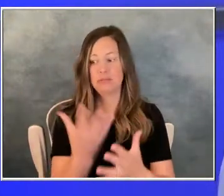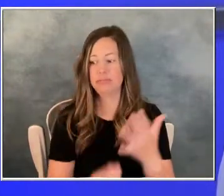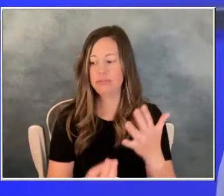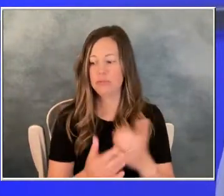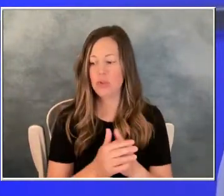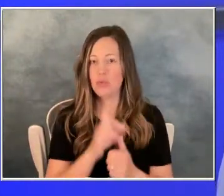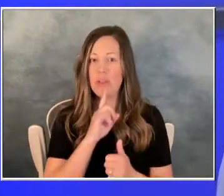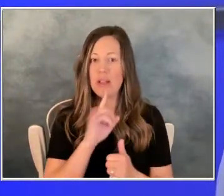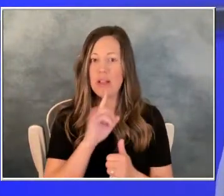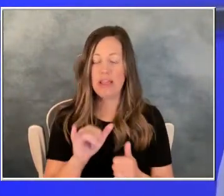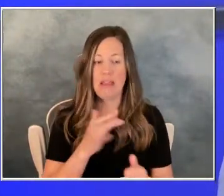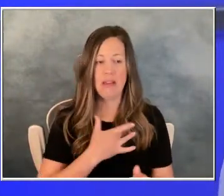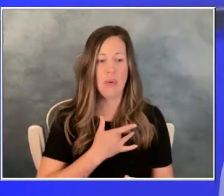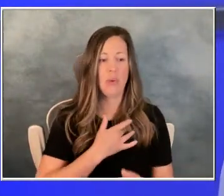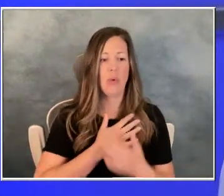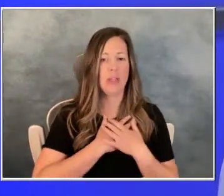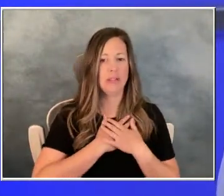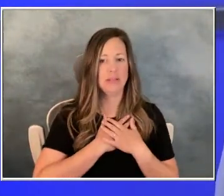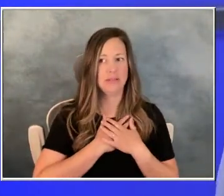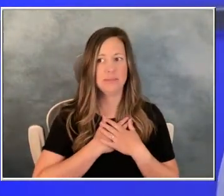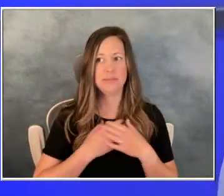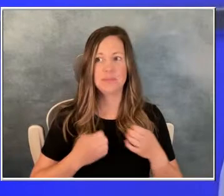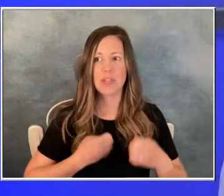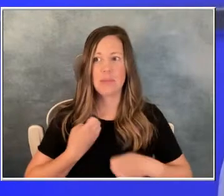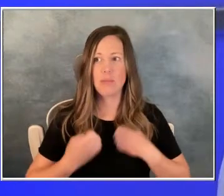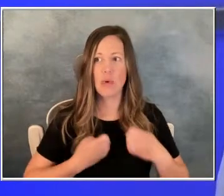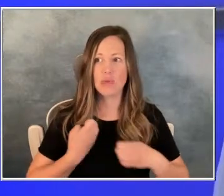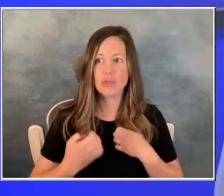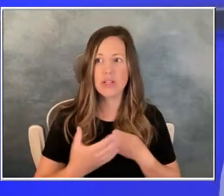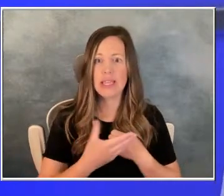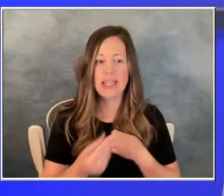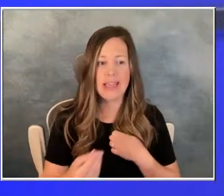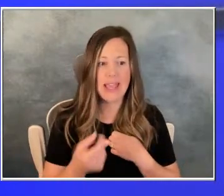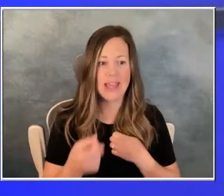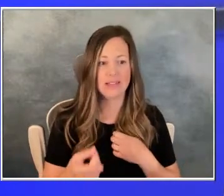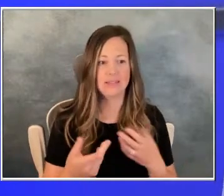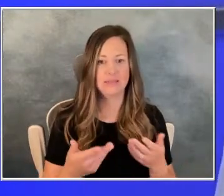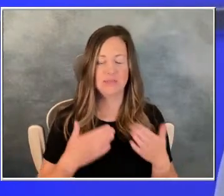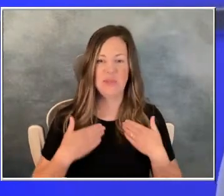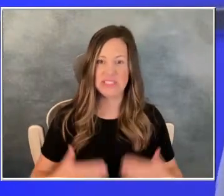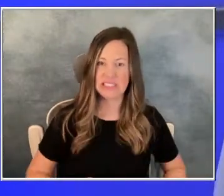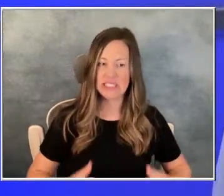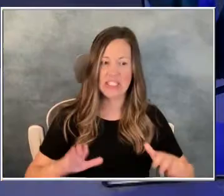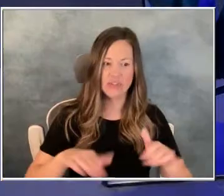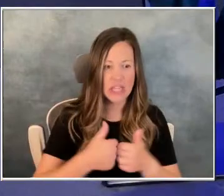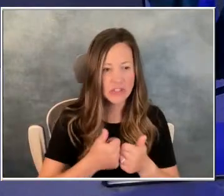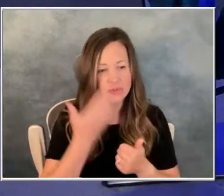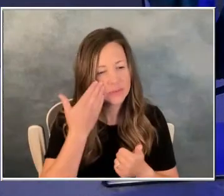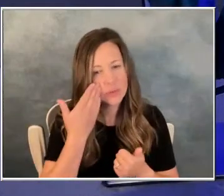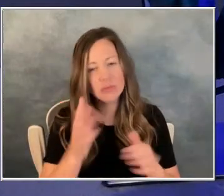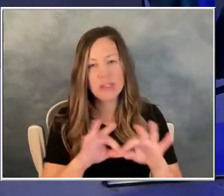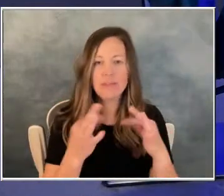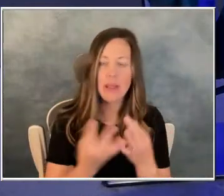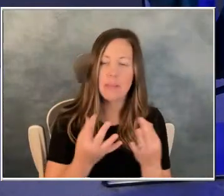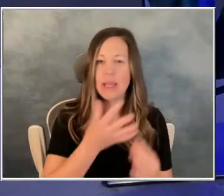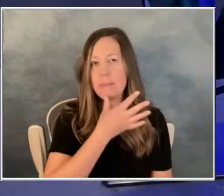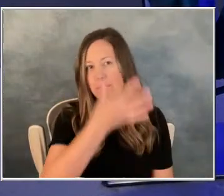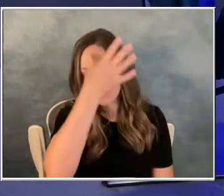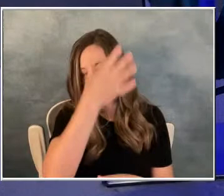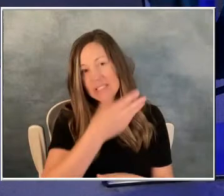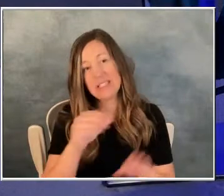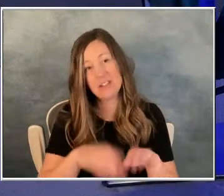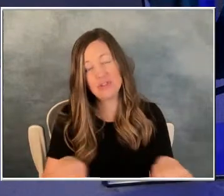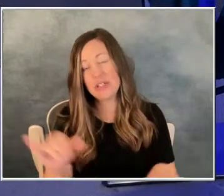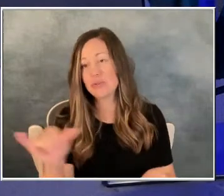said, emotionally also very challenging for us. And the family, as well as a family and the child. Must have been absolutely, yes, just